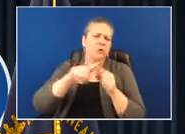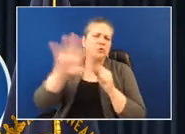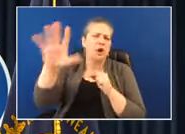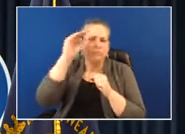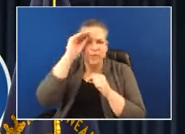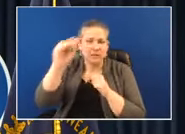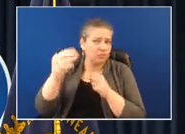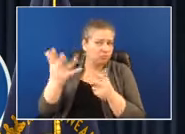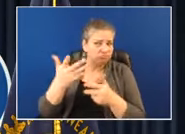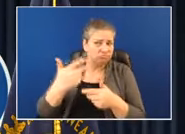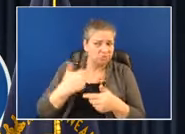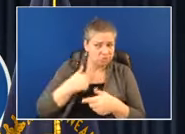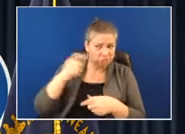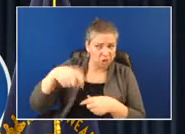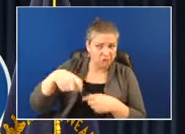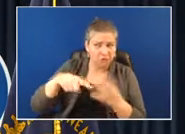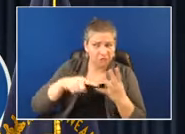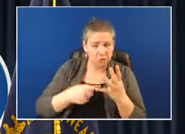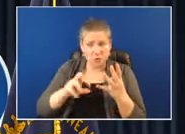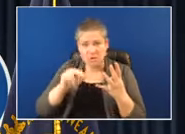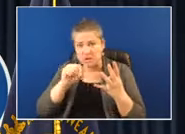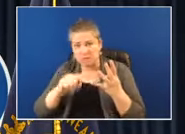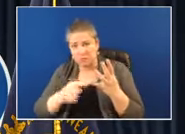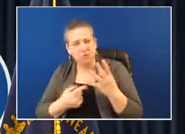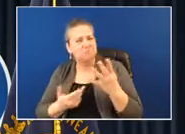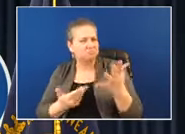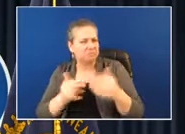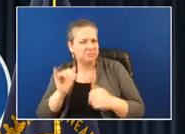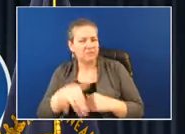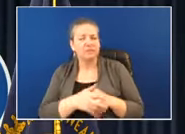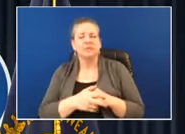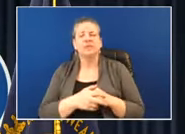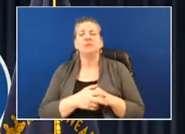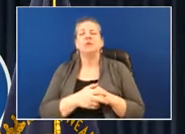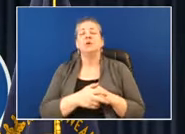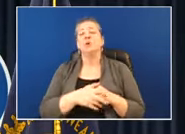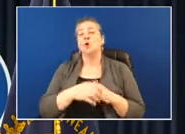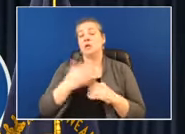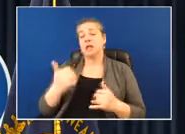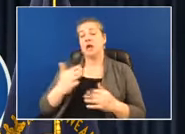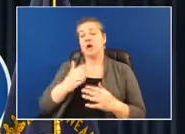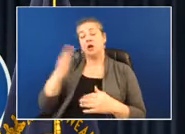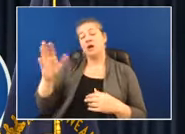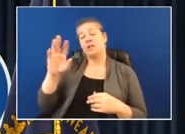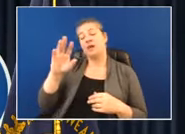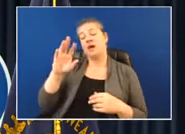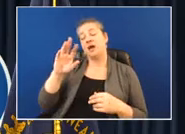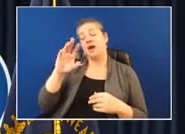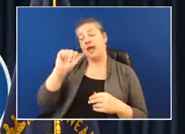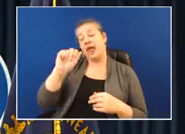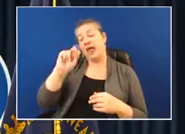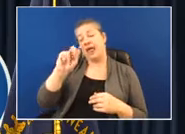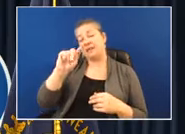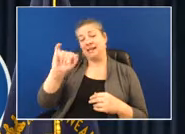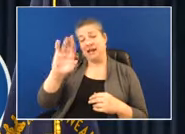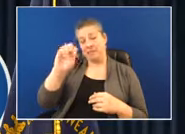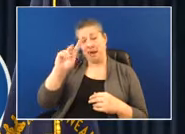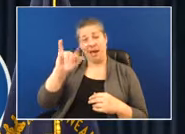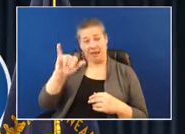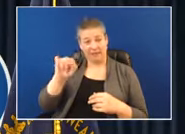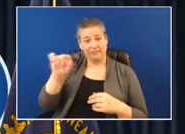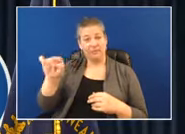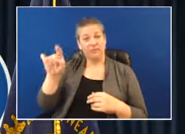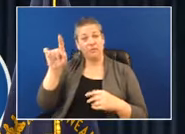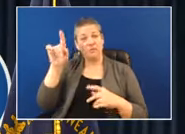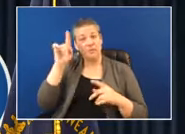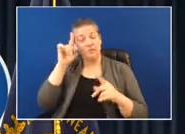best interest for your health. There's now only one authorized monoclonal antibody. Now remember, these are really good for people who do get sick and are at high risk